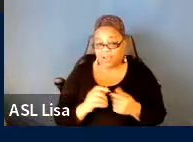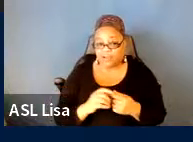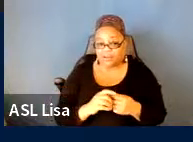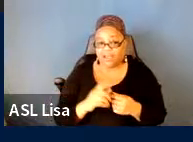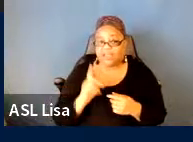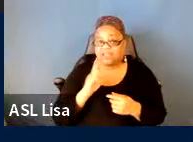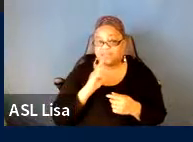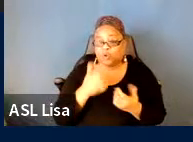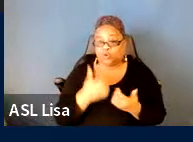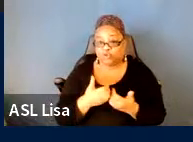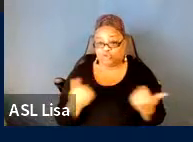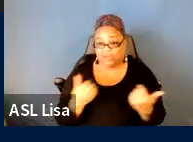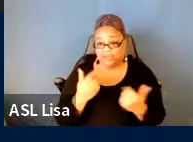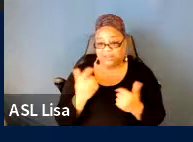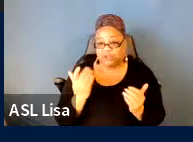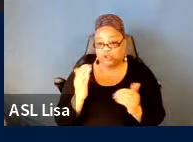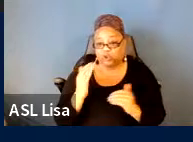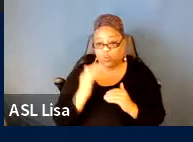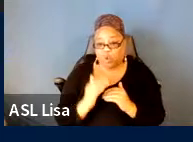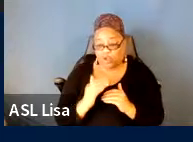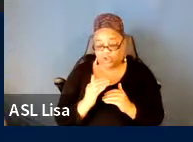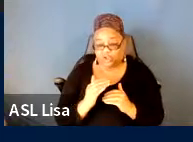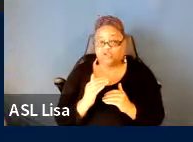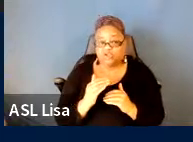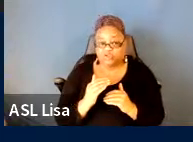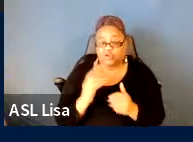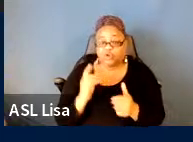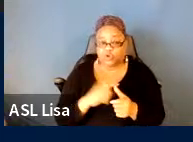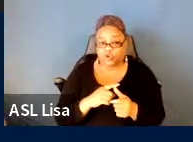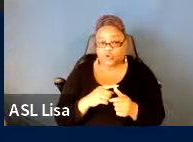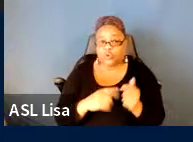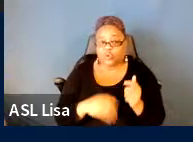and squashed to its maximum and minimum